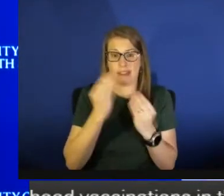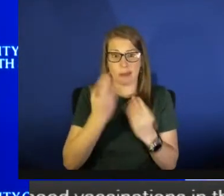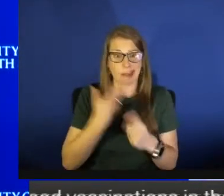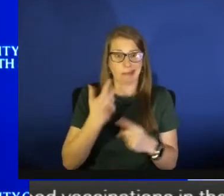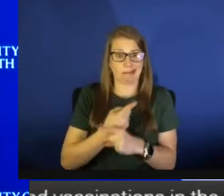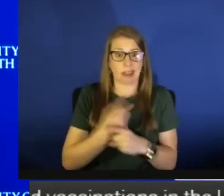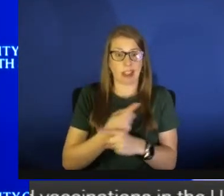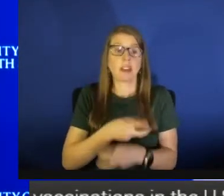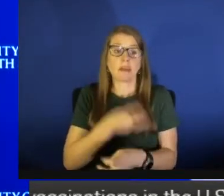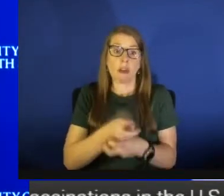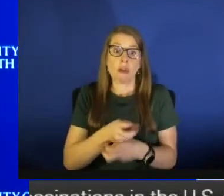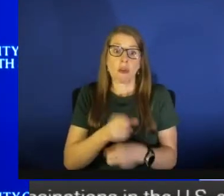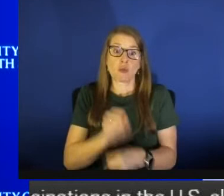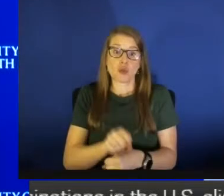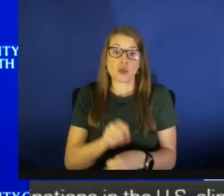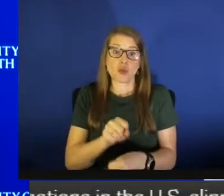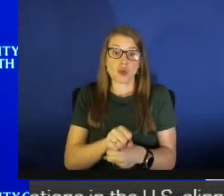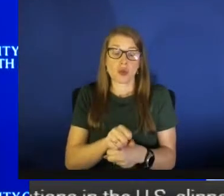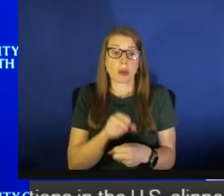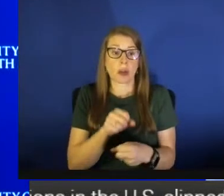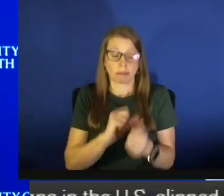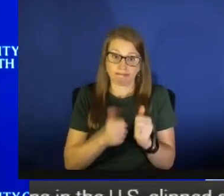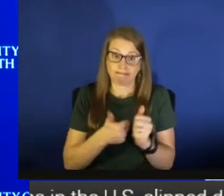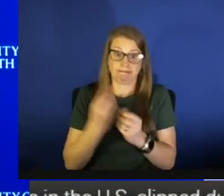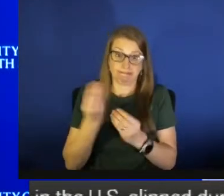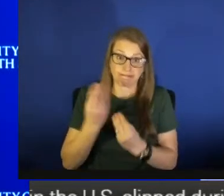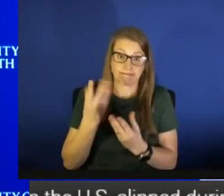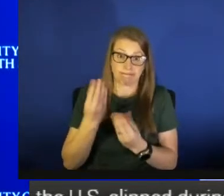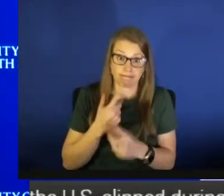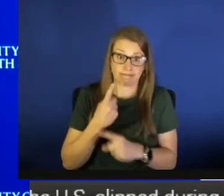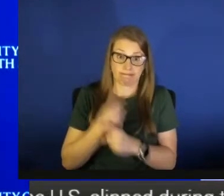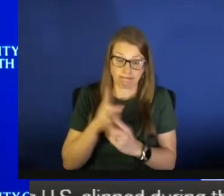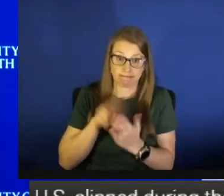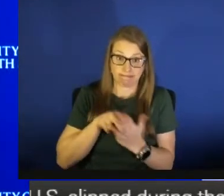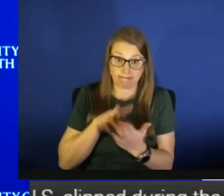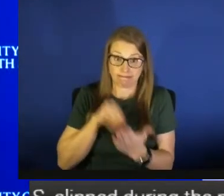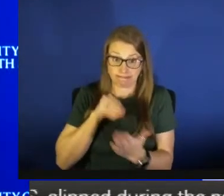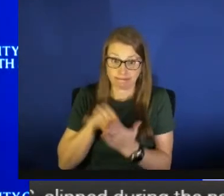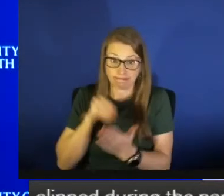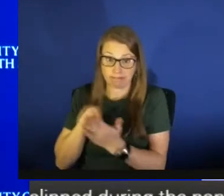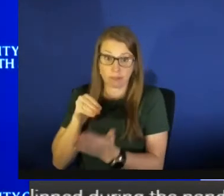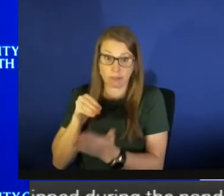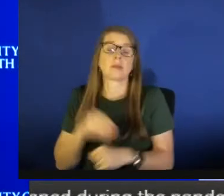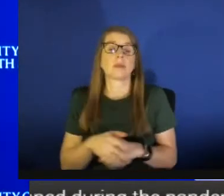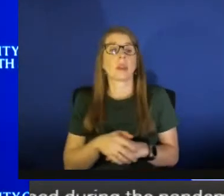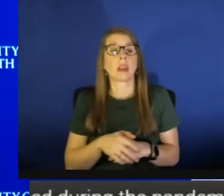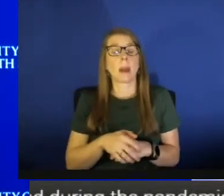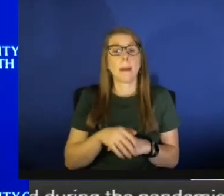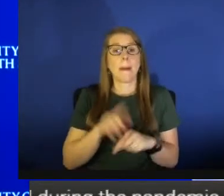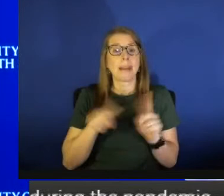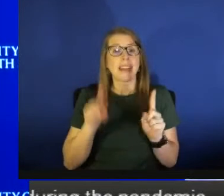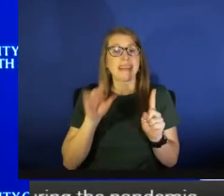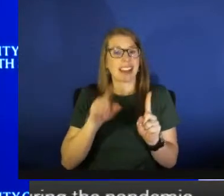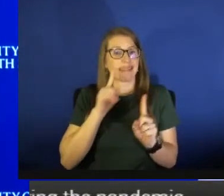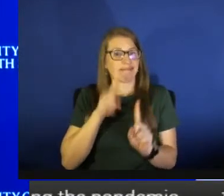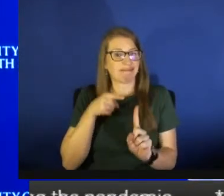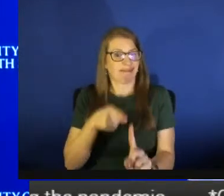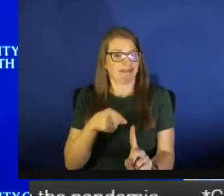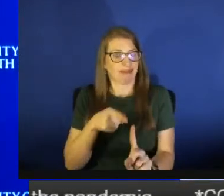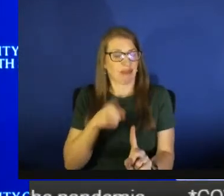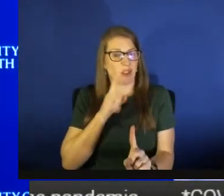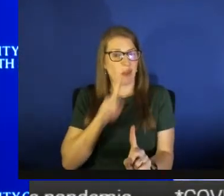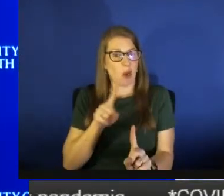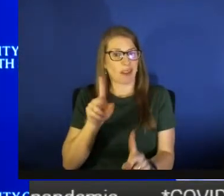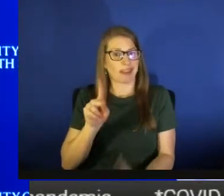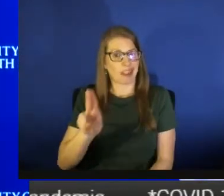work and continuing to be updated. But really, that is the mission really here of University of Kansas Health System in